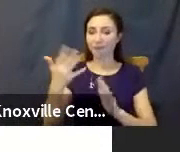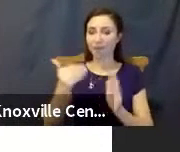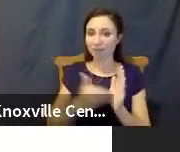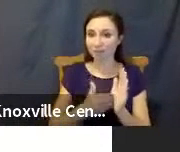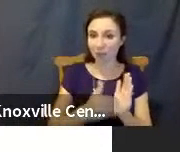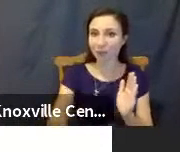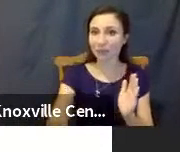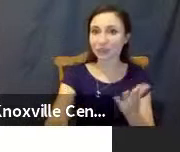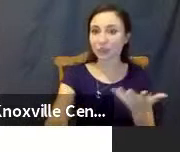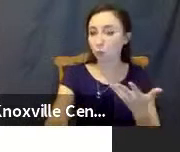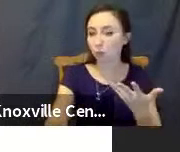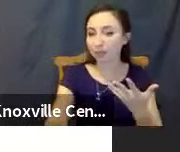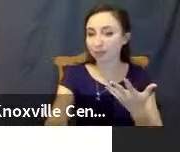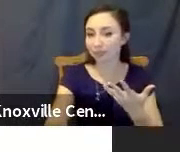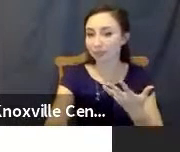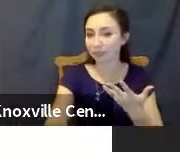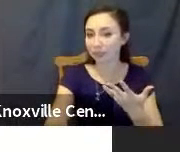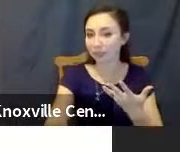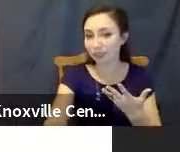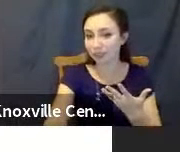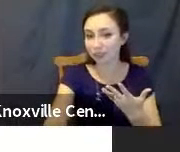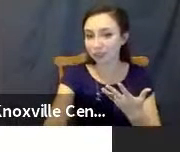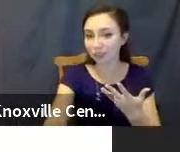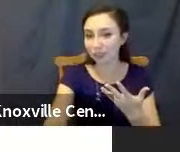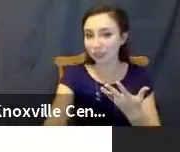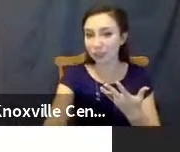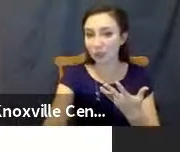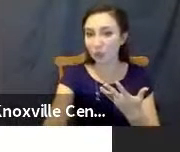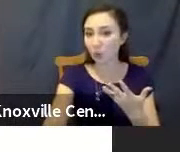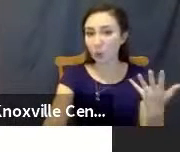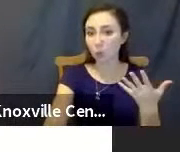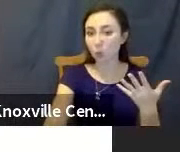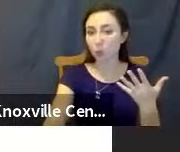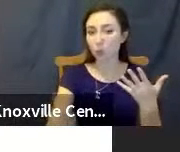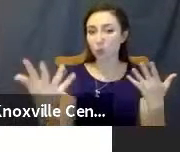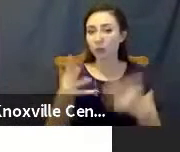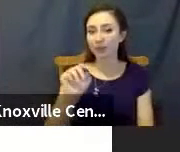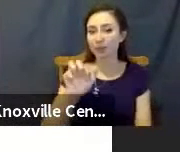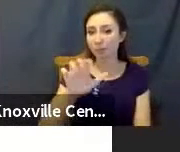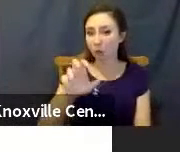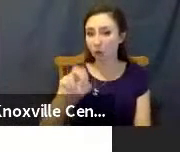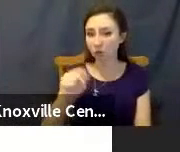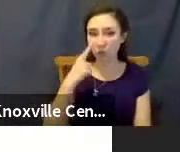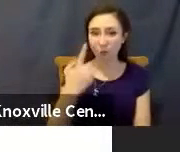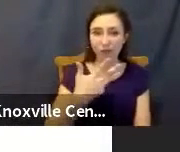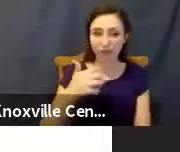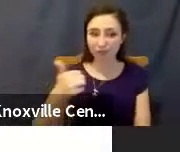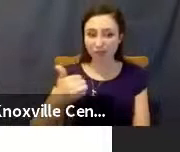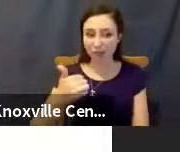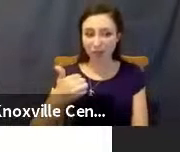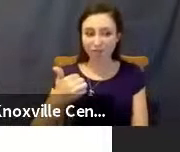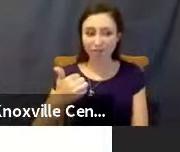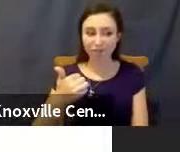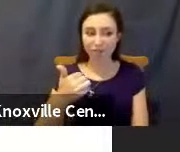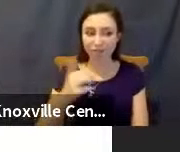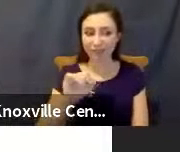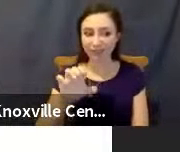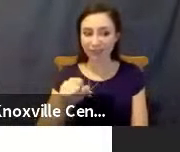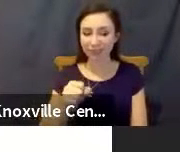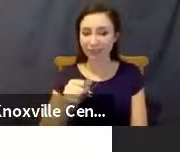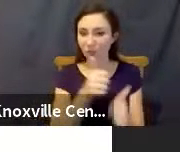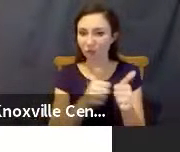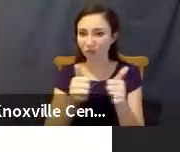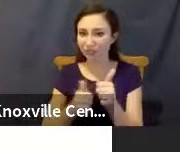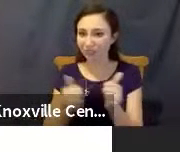Bert, for between 5 and 10 cases per 100,000? That would be, let's see here, 10 new cases